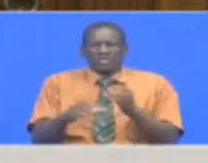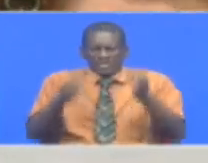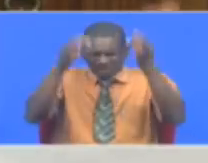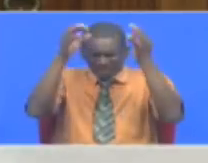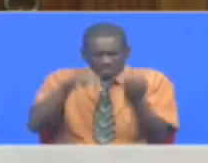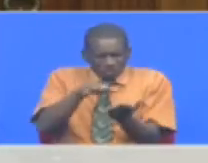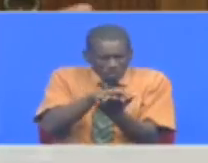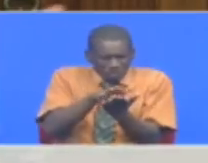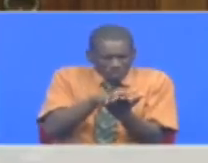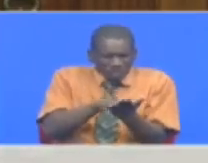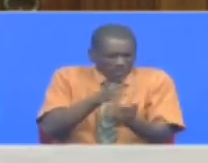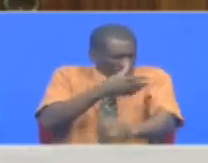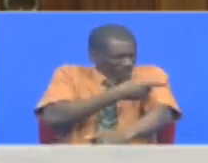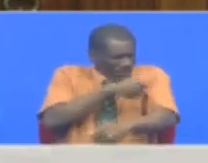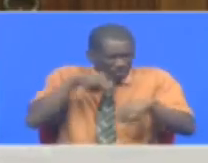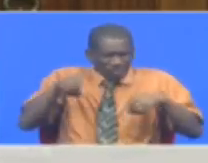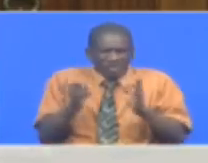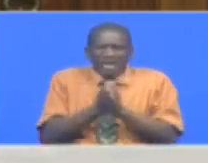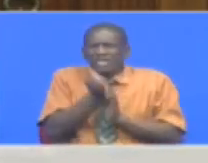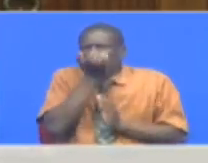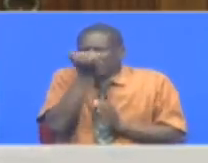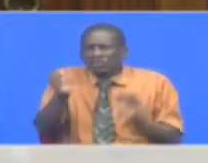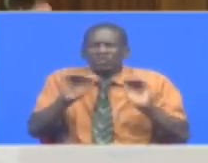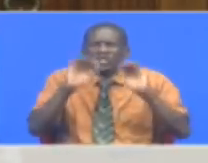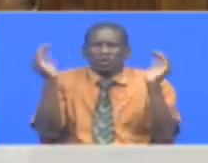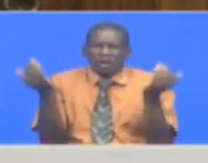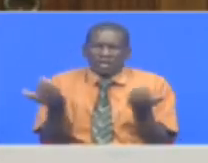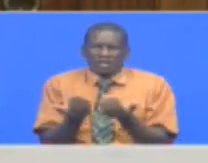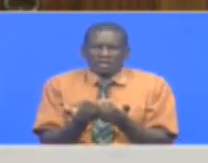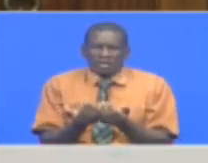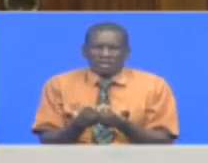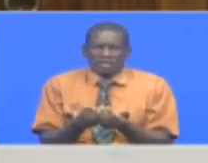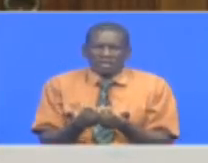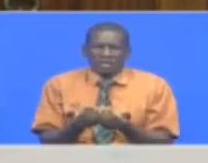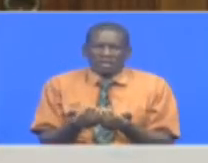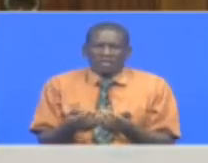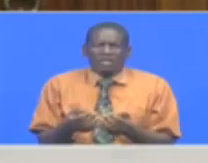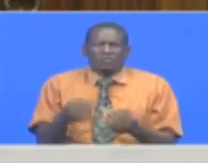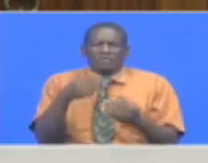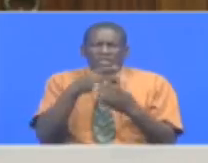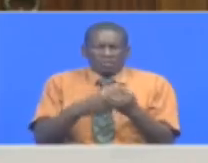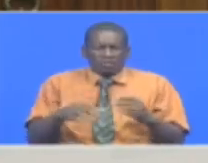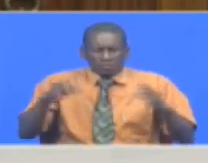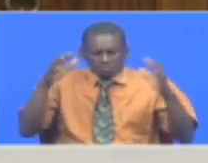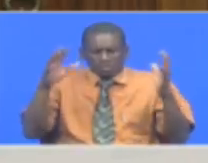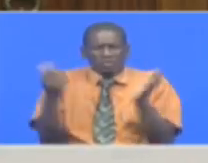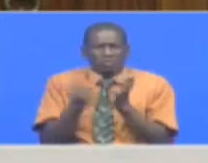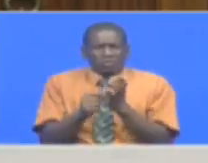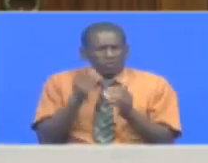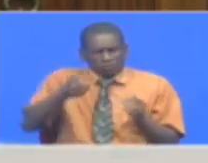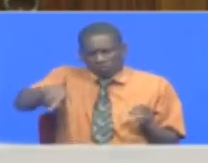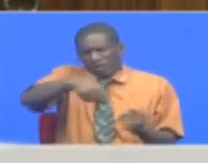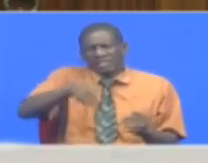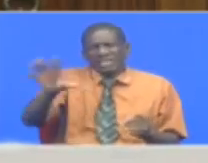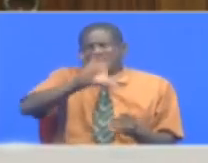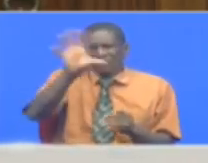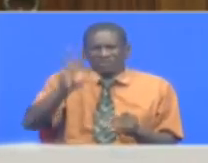and ignore the rest of the world. It was a double blow for us on the African